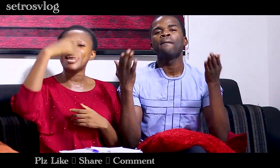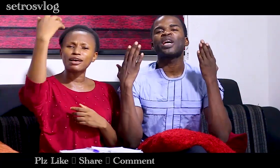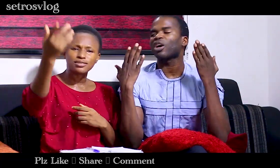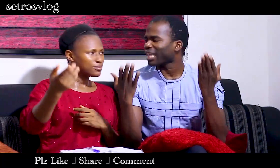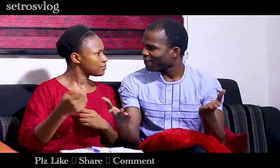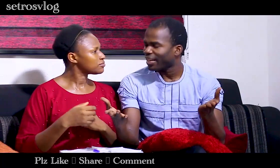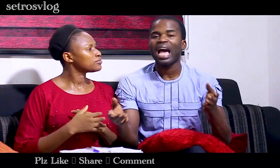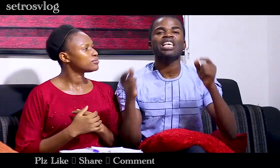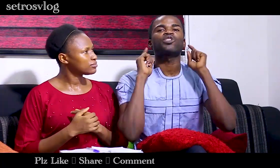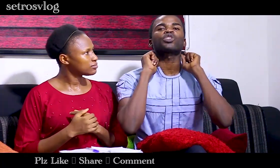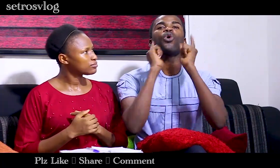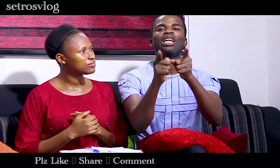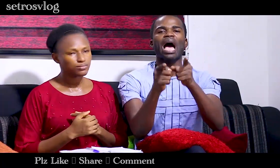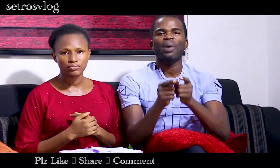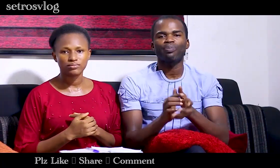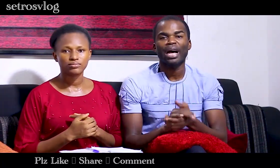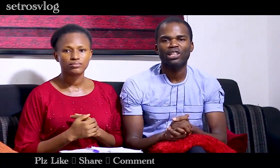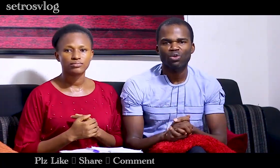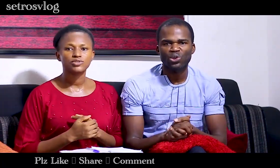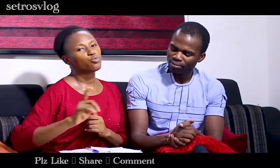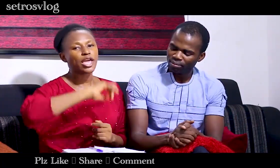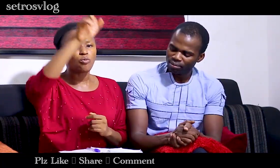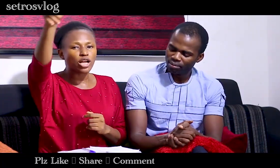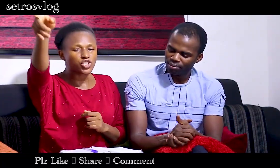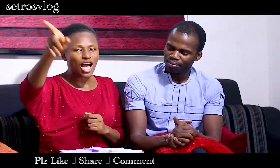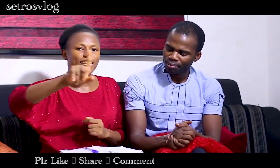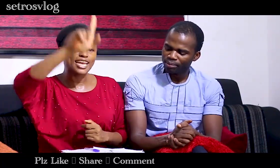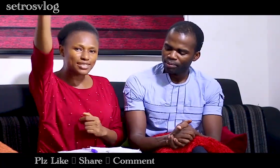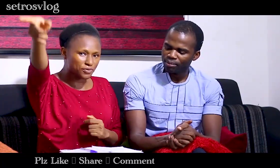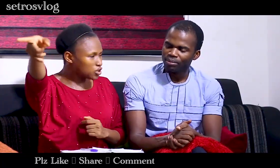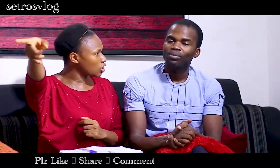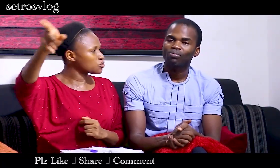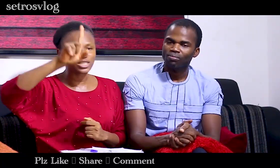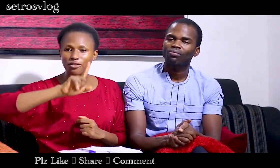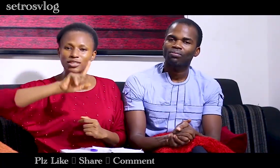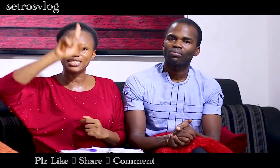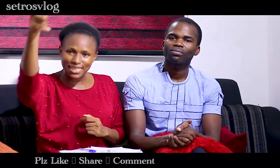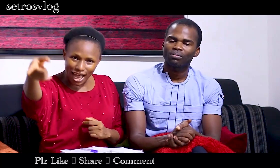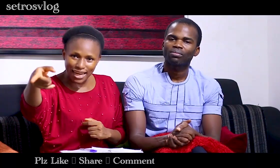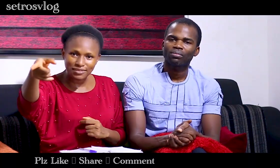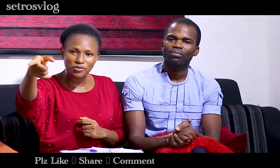Africa, because Africa is not only about bad news. We're gonna watch our next video. Just watch